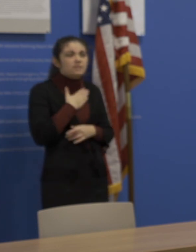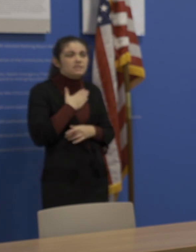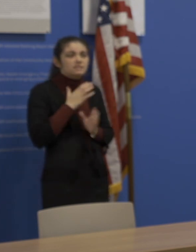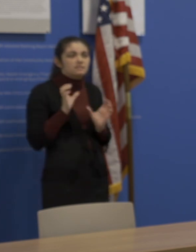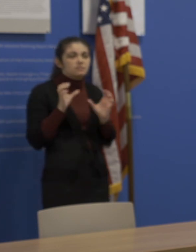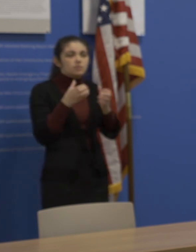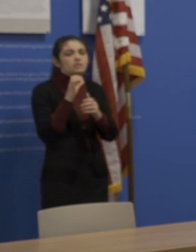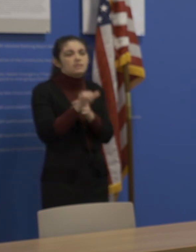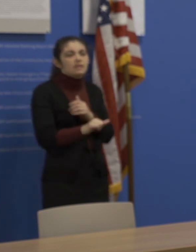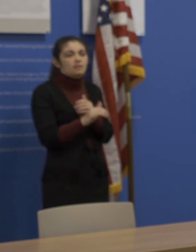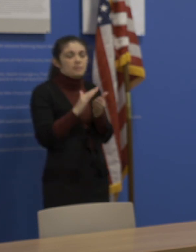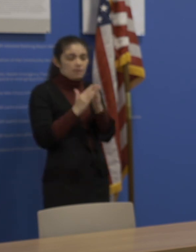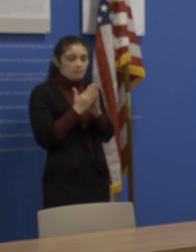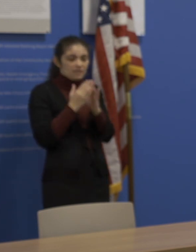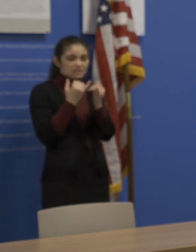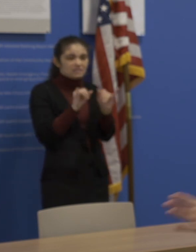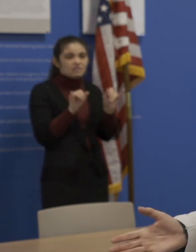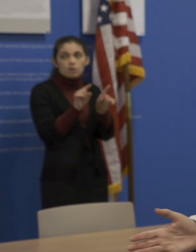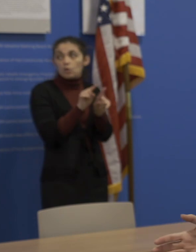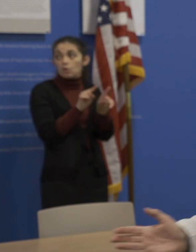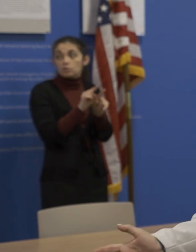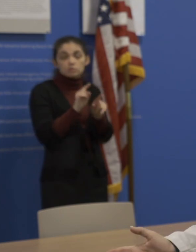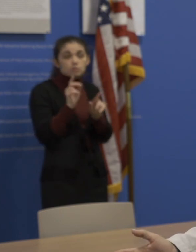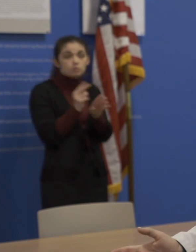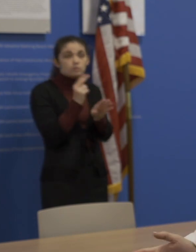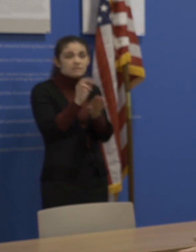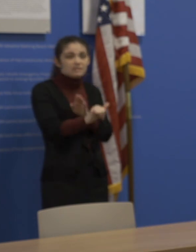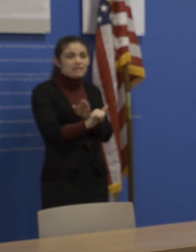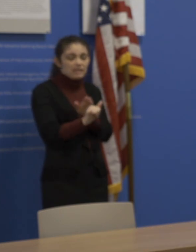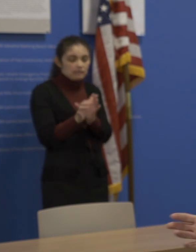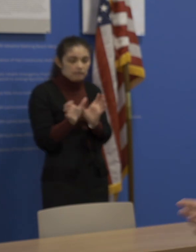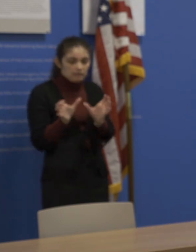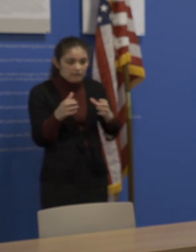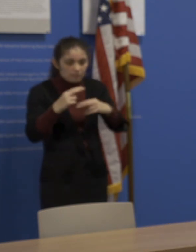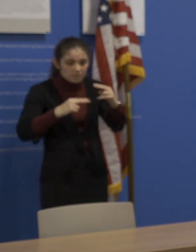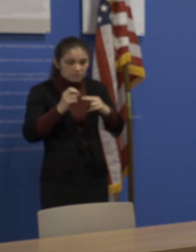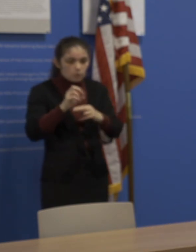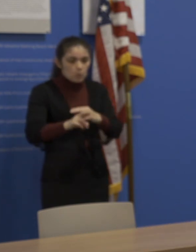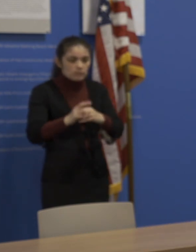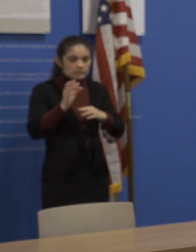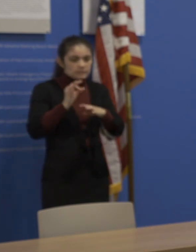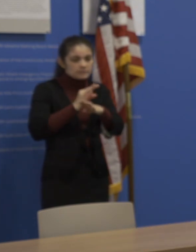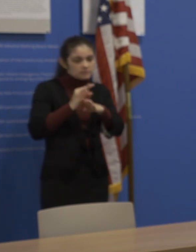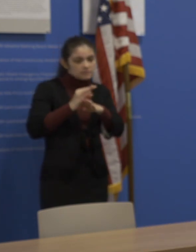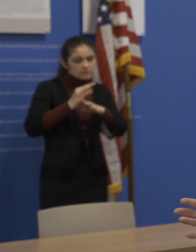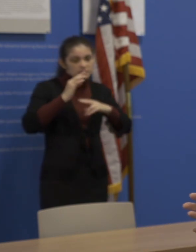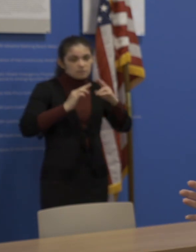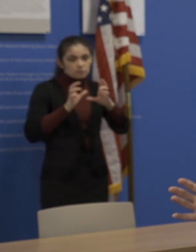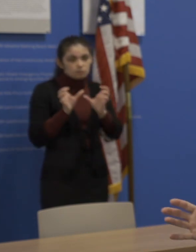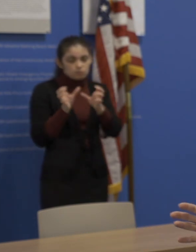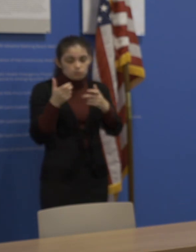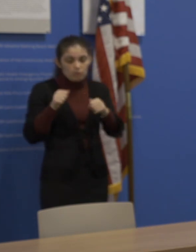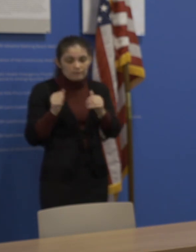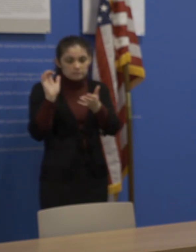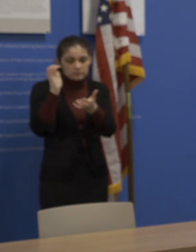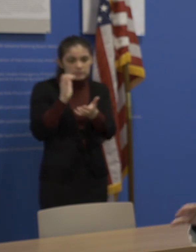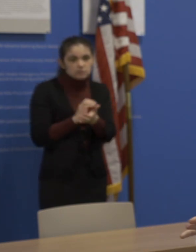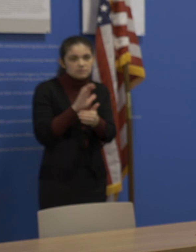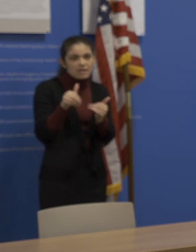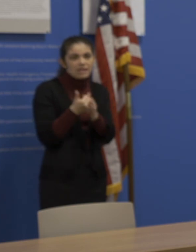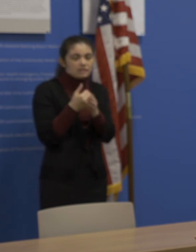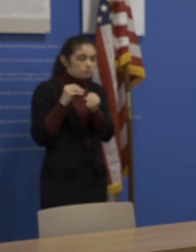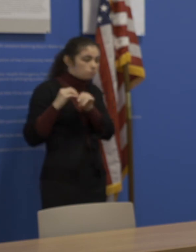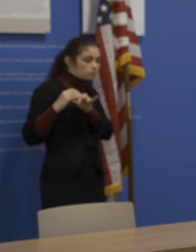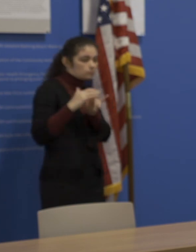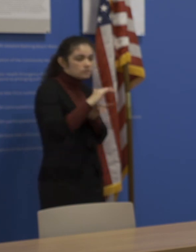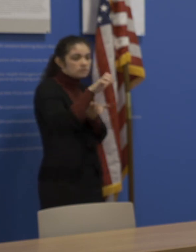those patients, get them isolated, but then also cohort them in a part of your building or in a part of your facility so that we can try to minimize any sort of